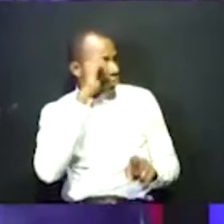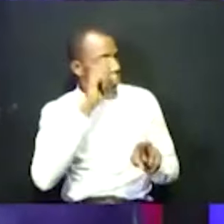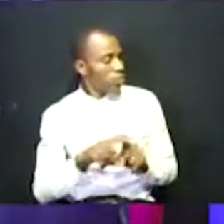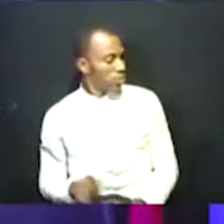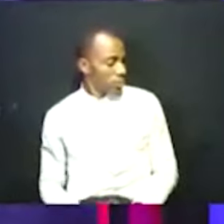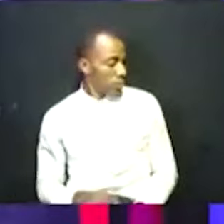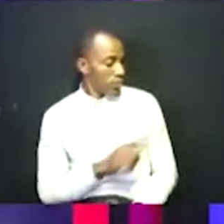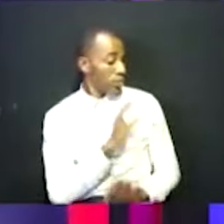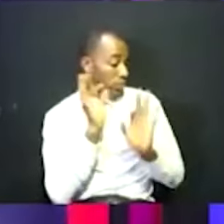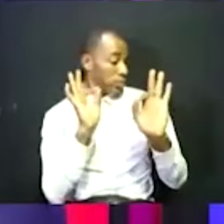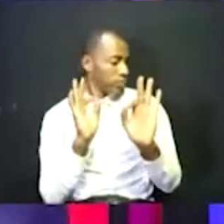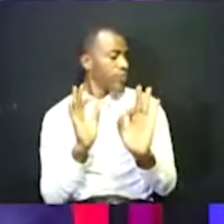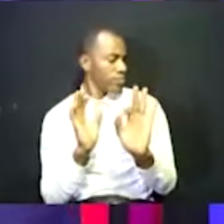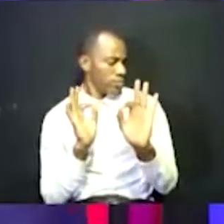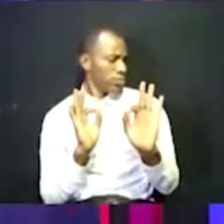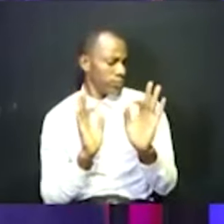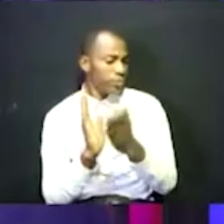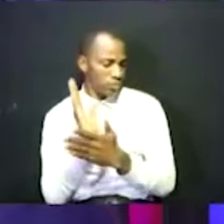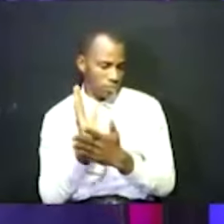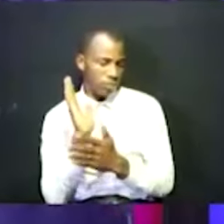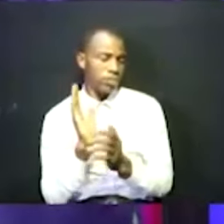you did well.